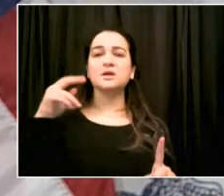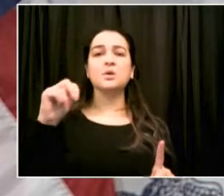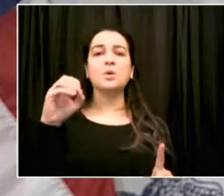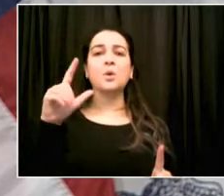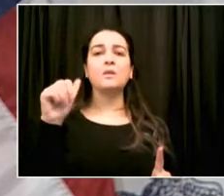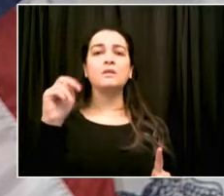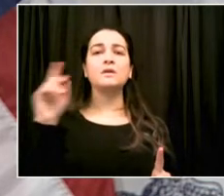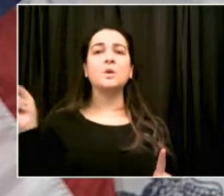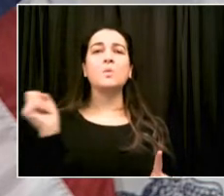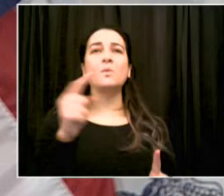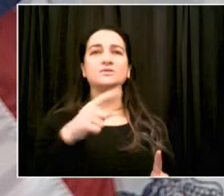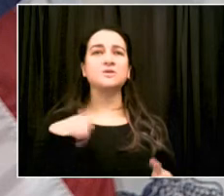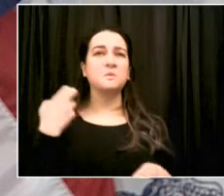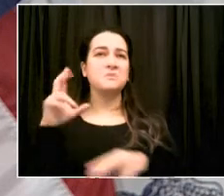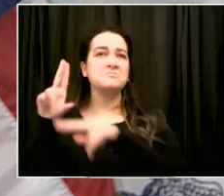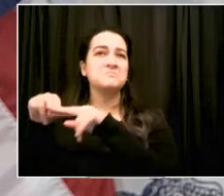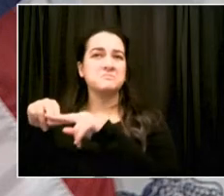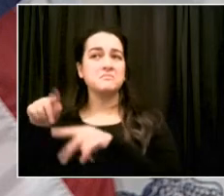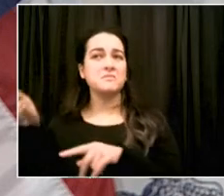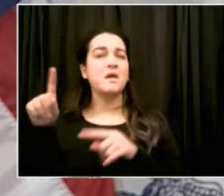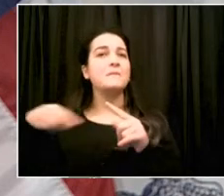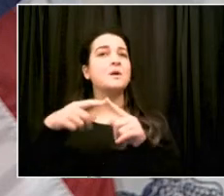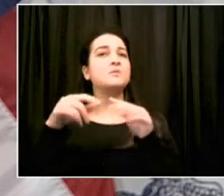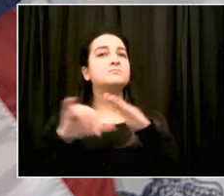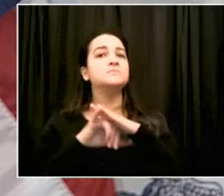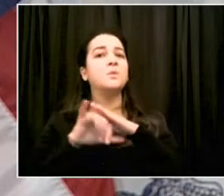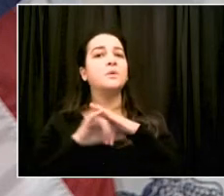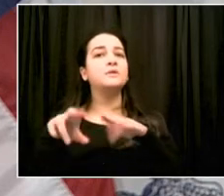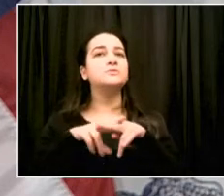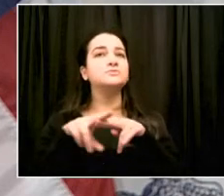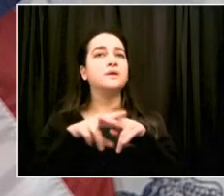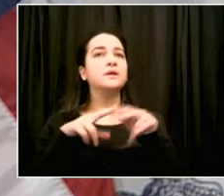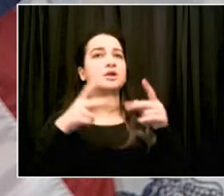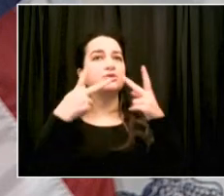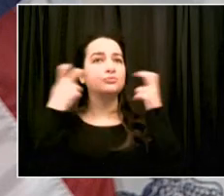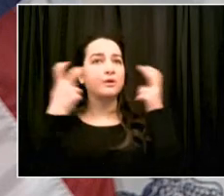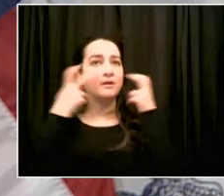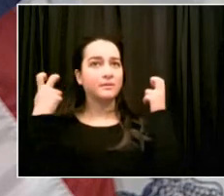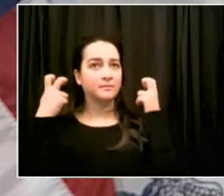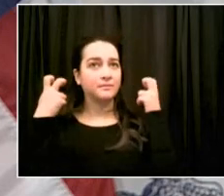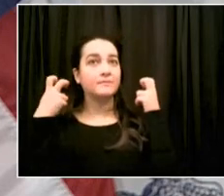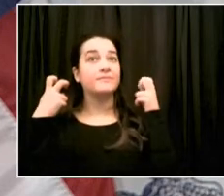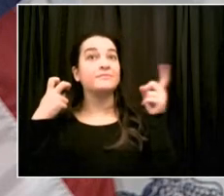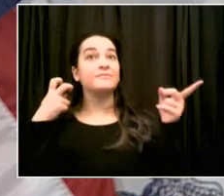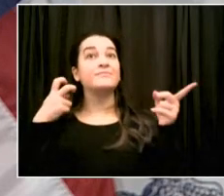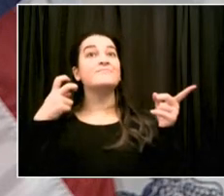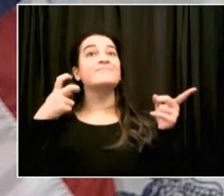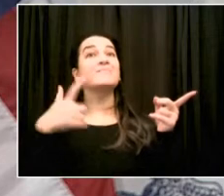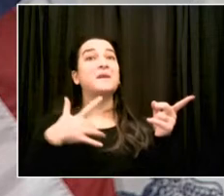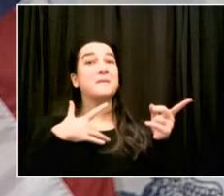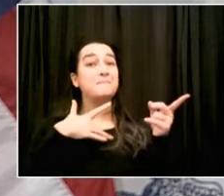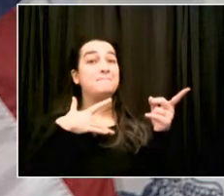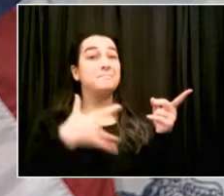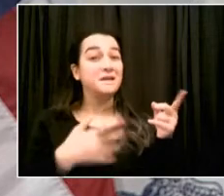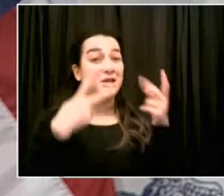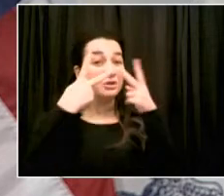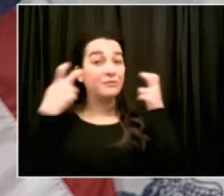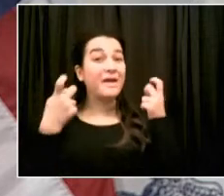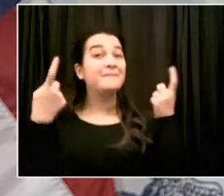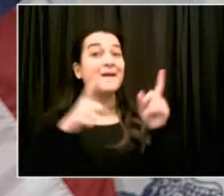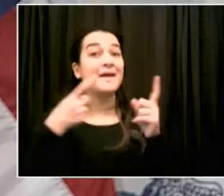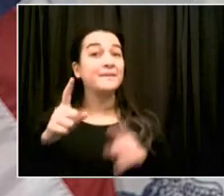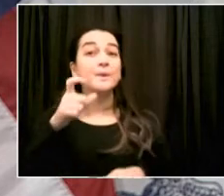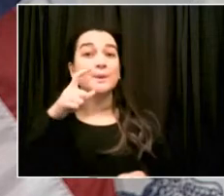illnesses. So I'm wondering what the city's going to do to help the growing number of mentally ill and homeless New Yorkers, particularly those that are still taking shelter